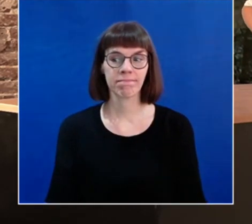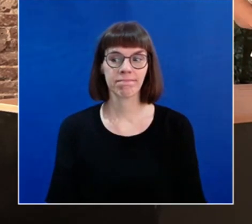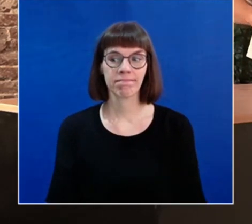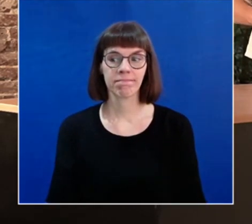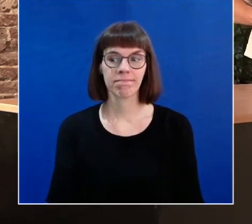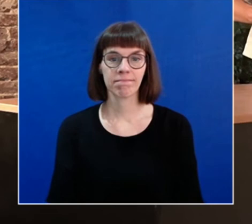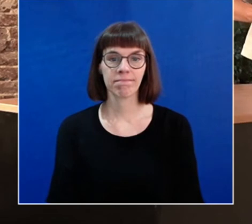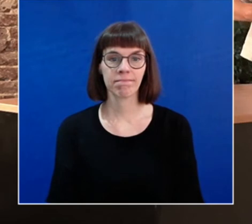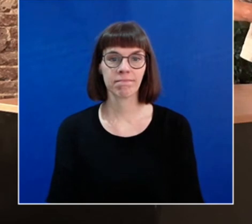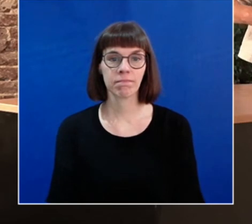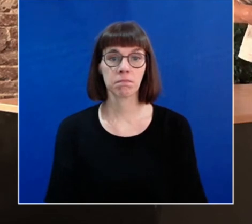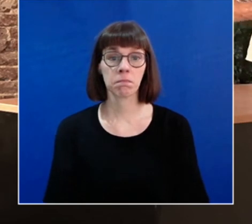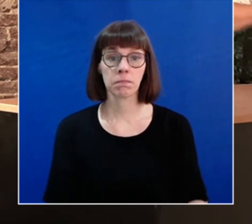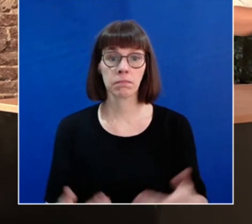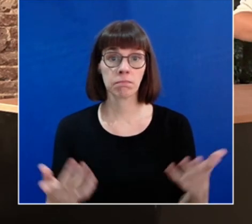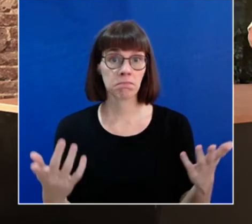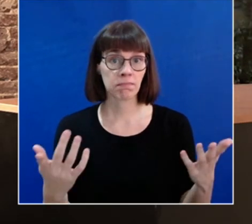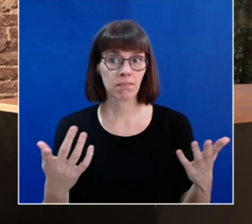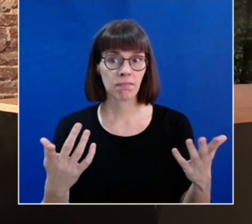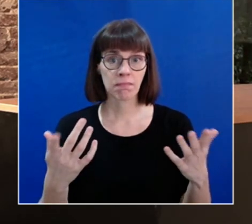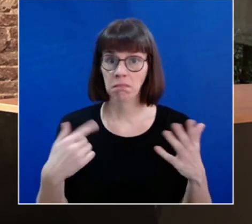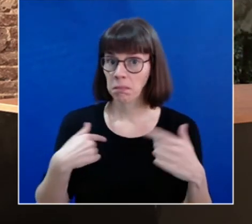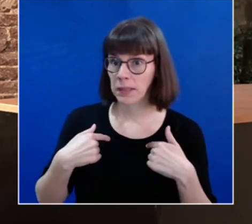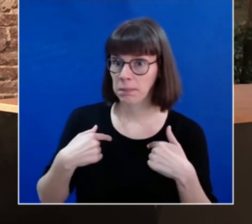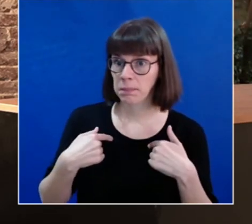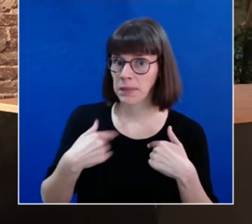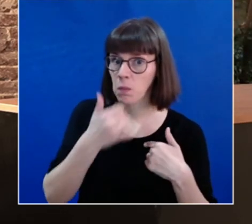Is it just me that I don't hear you?